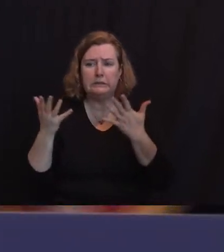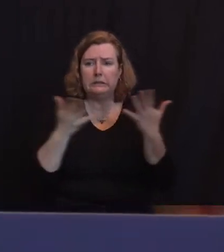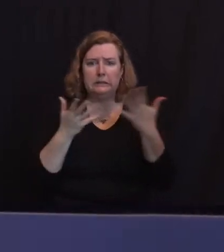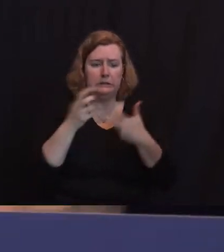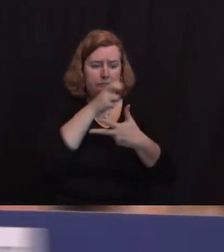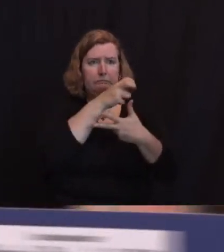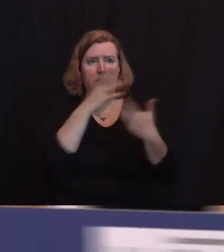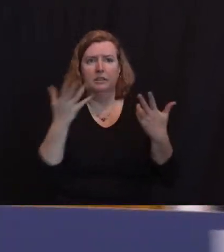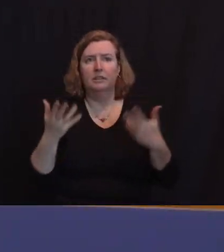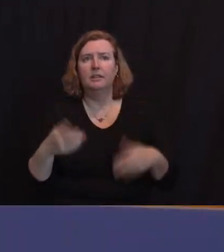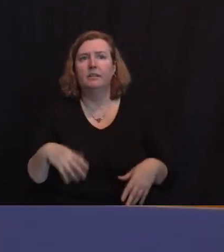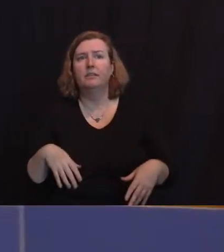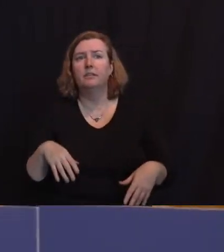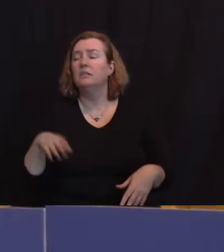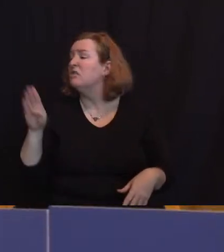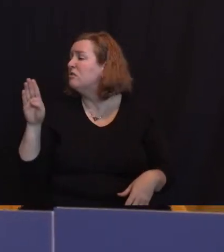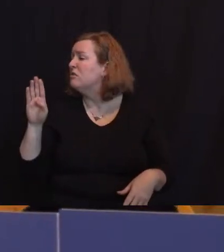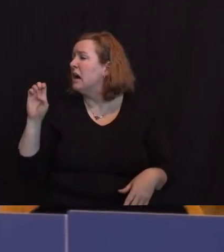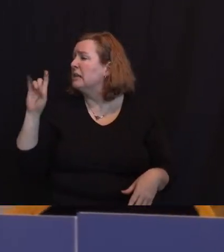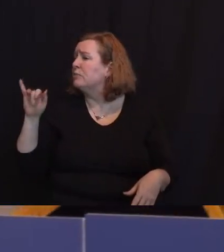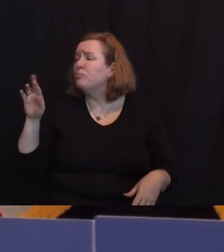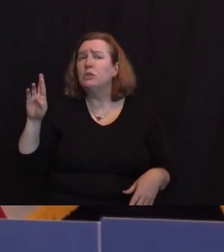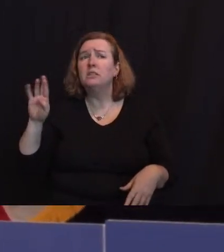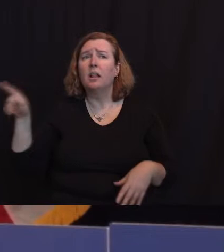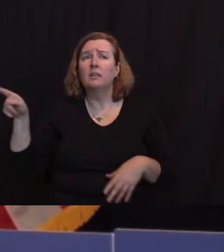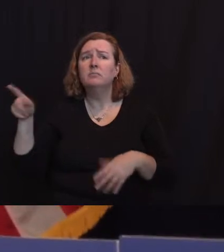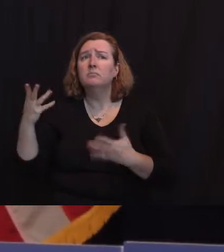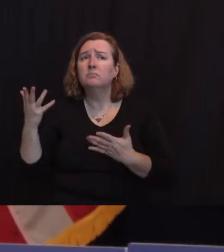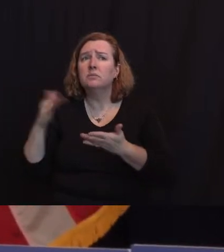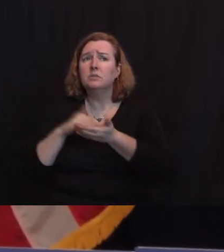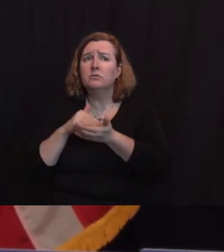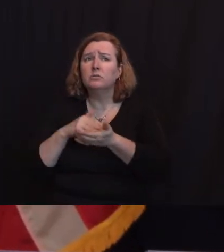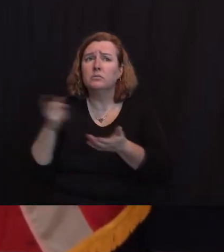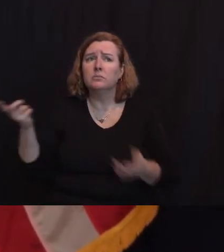think there was one question there about whether people should believe that new